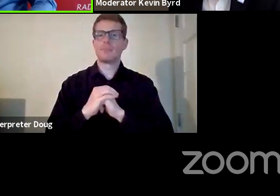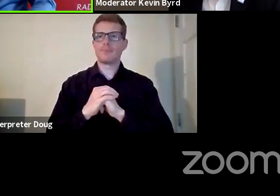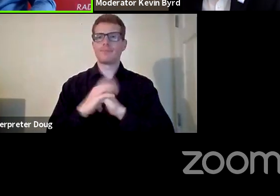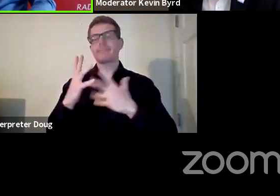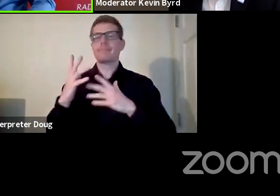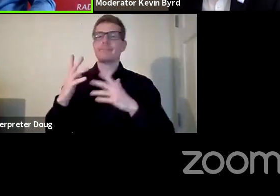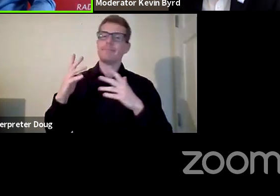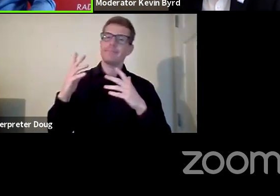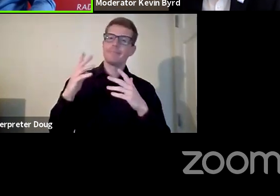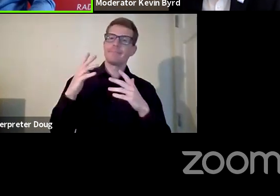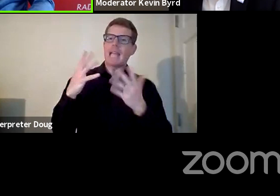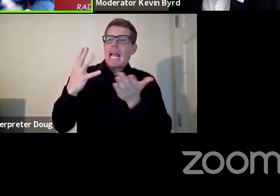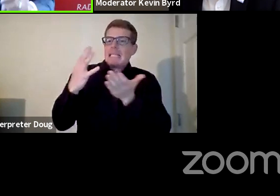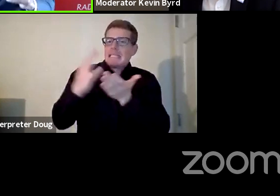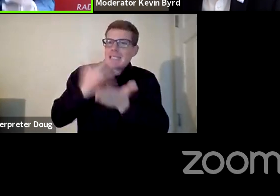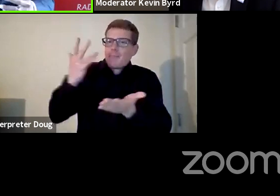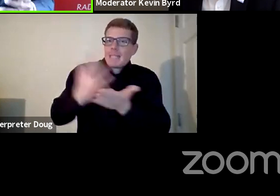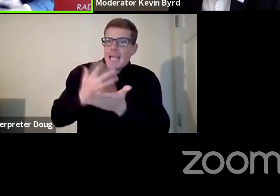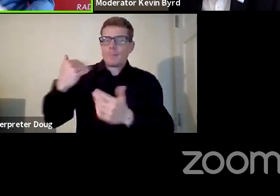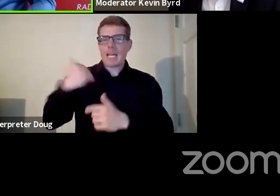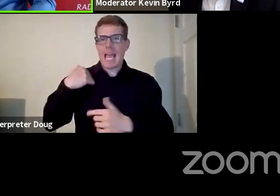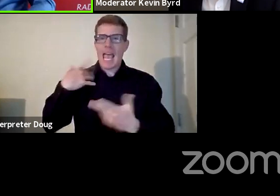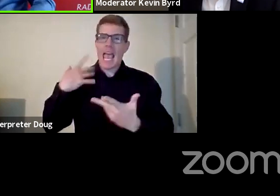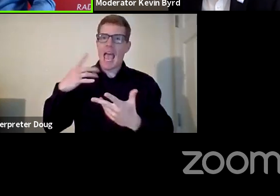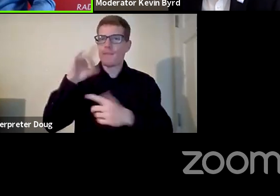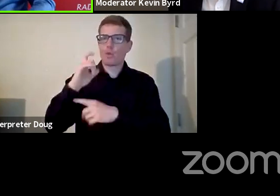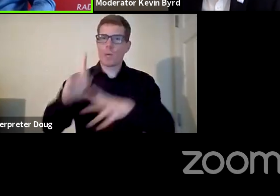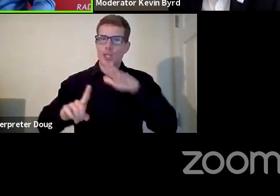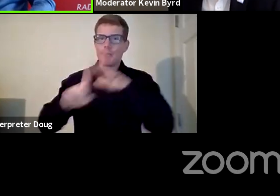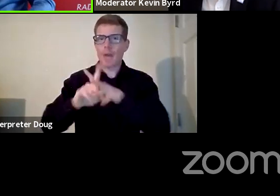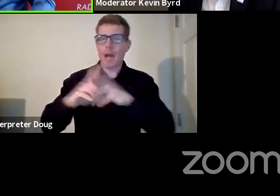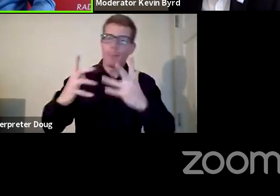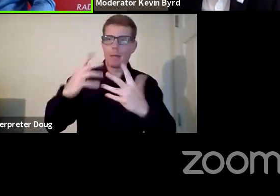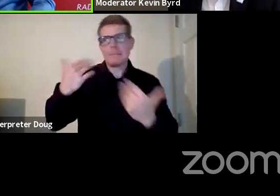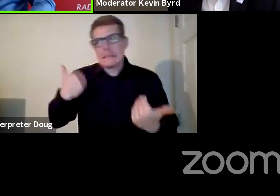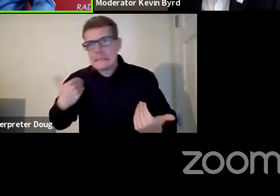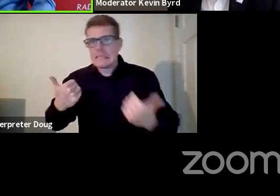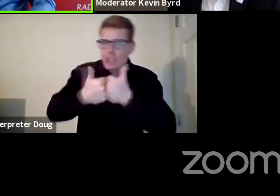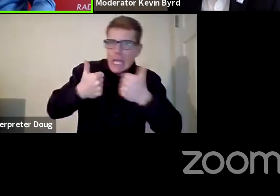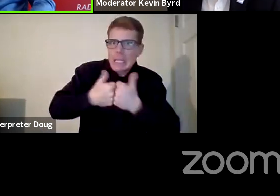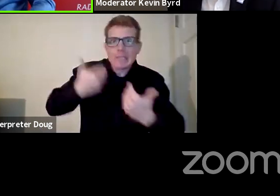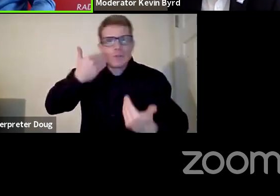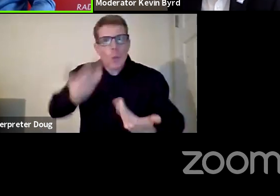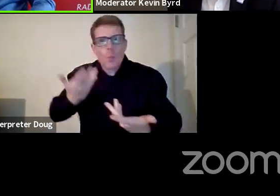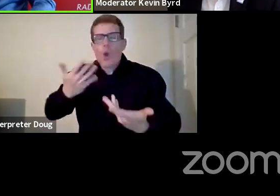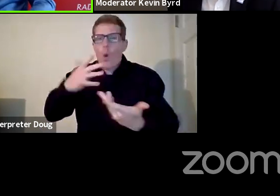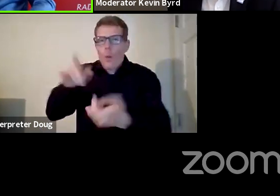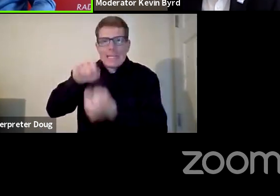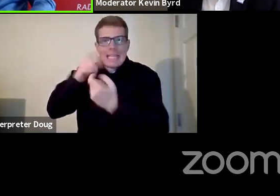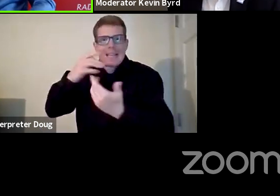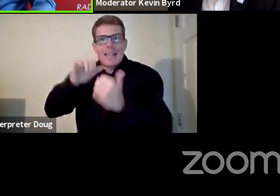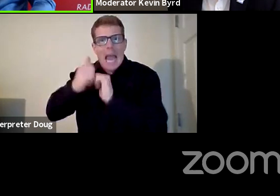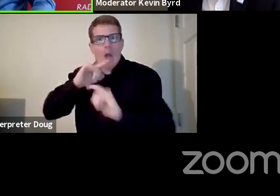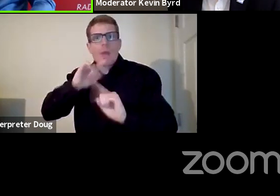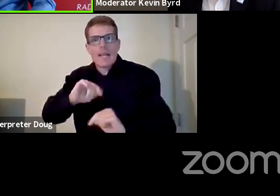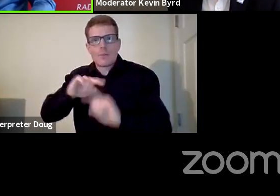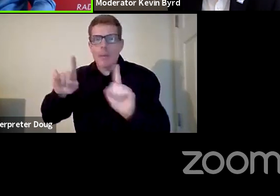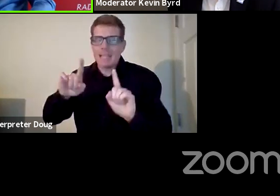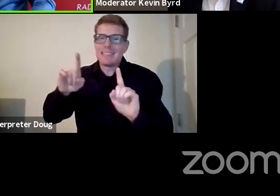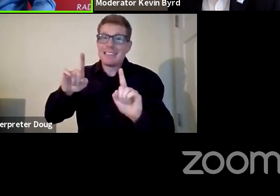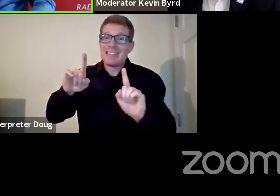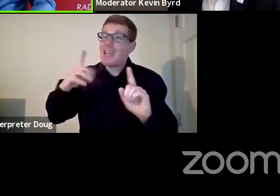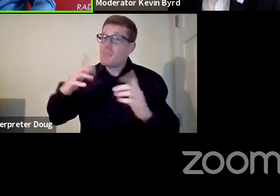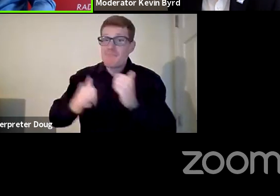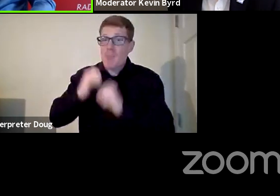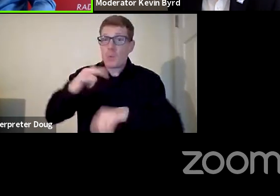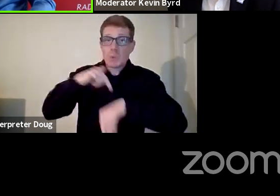question that may be challenging, but 9 times out of 10, it's amazing support and care for what we have to do and what we're trying to do